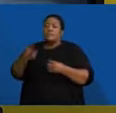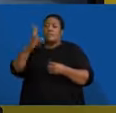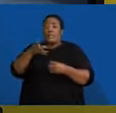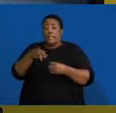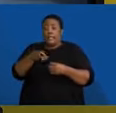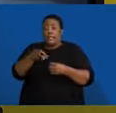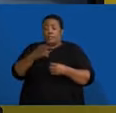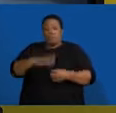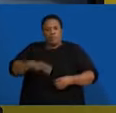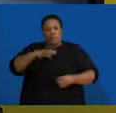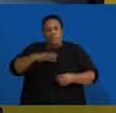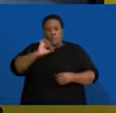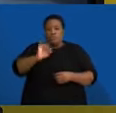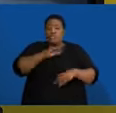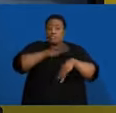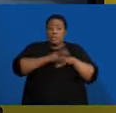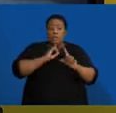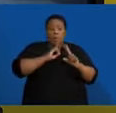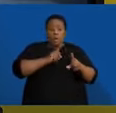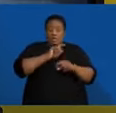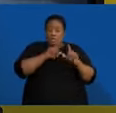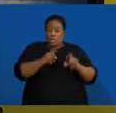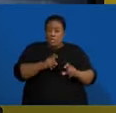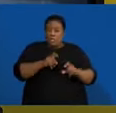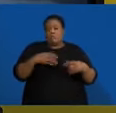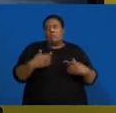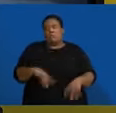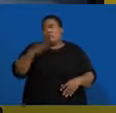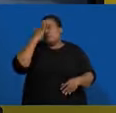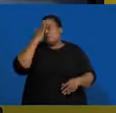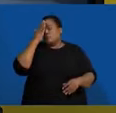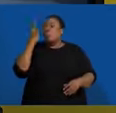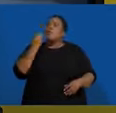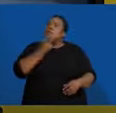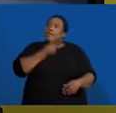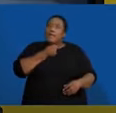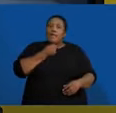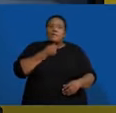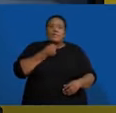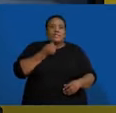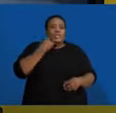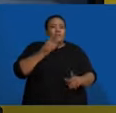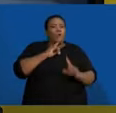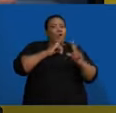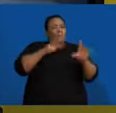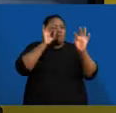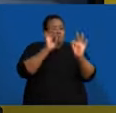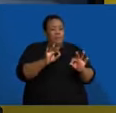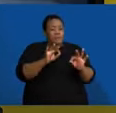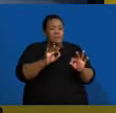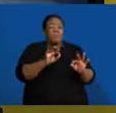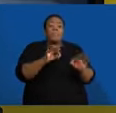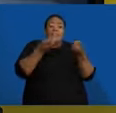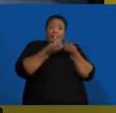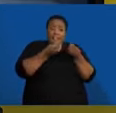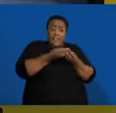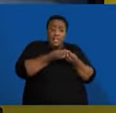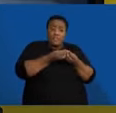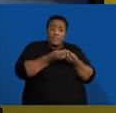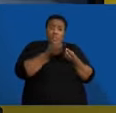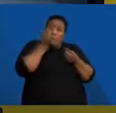is your confidence when answering the questions. Guys, you know how nice it is when you get things right. So start with the things you can get